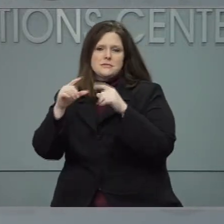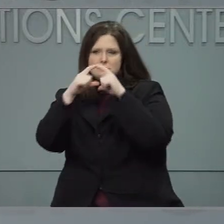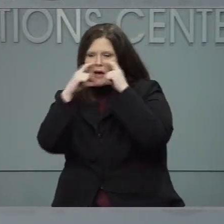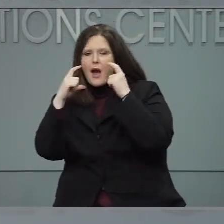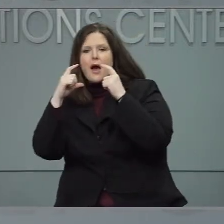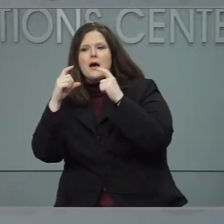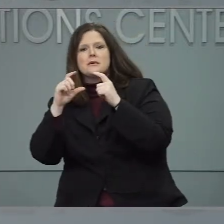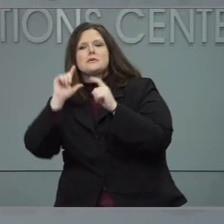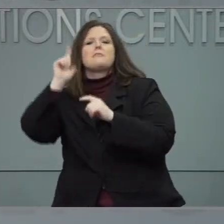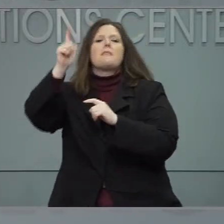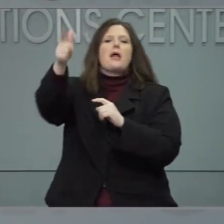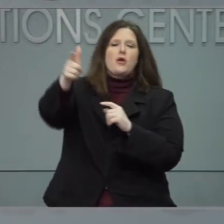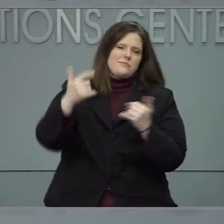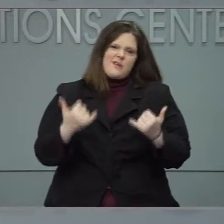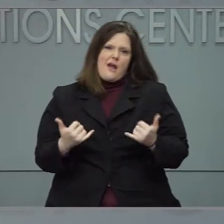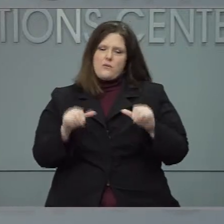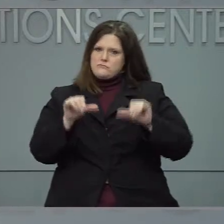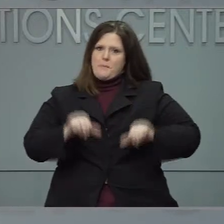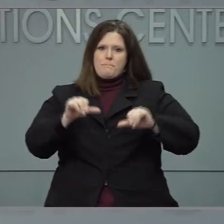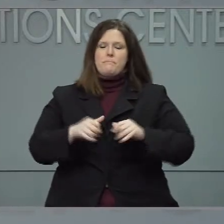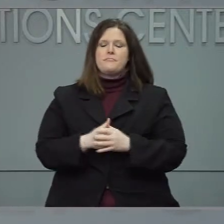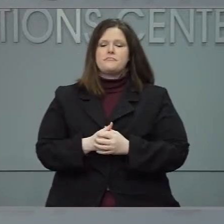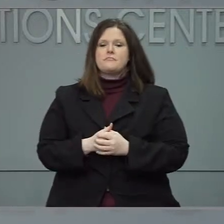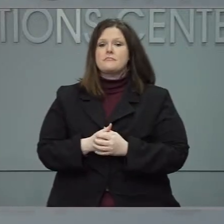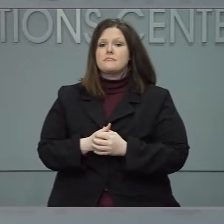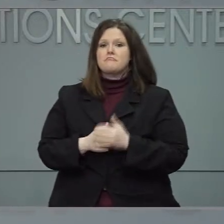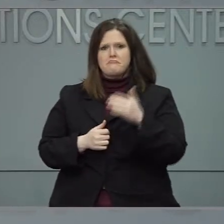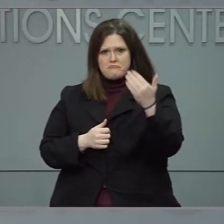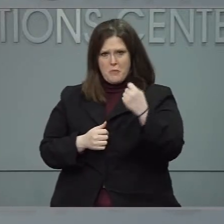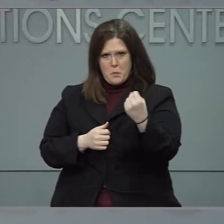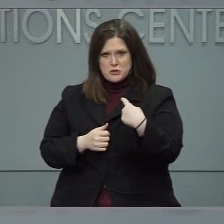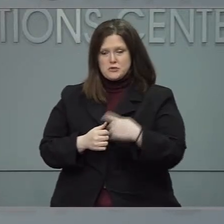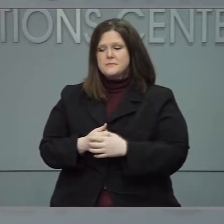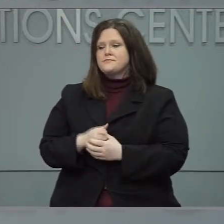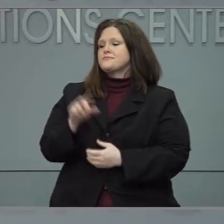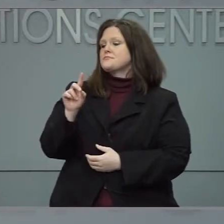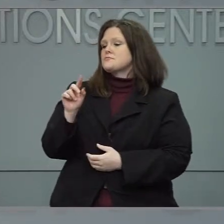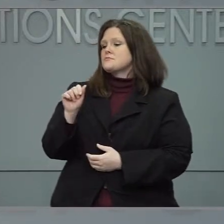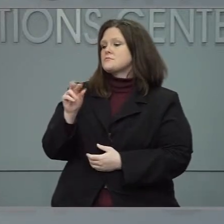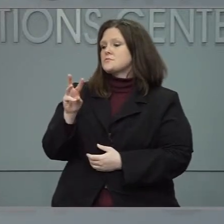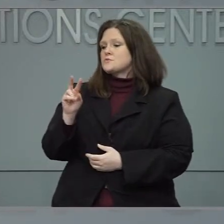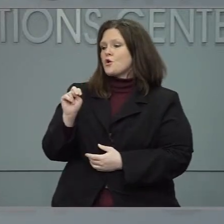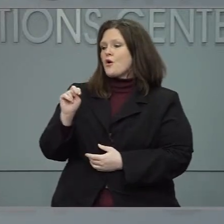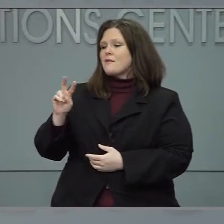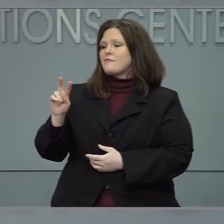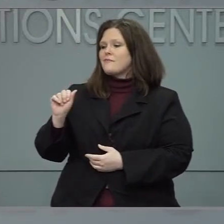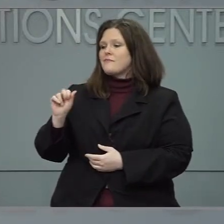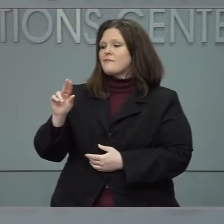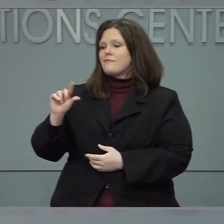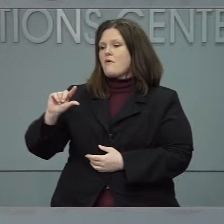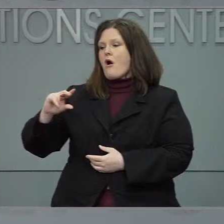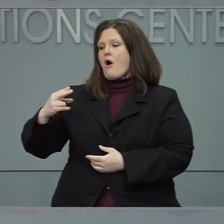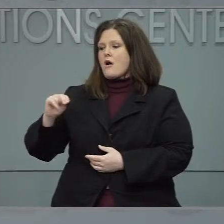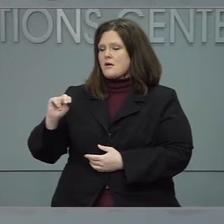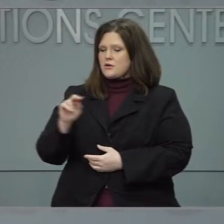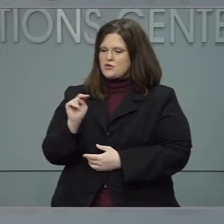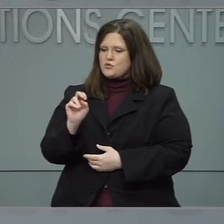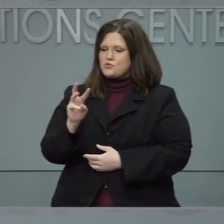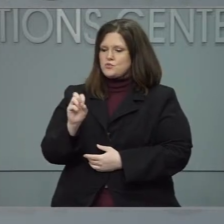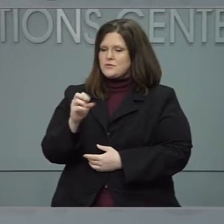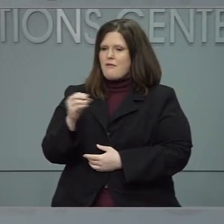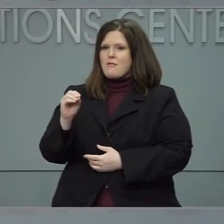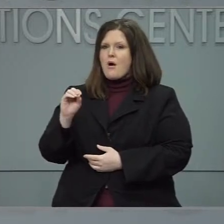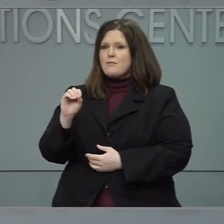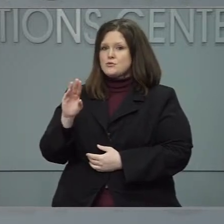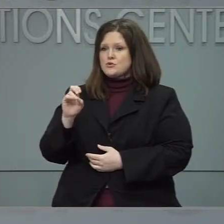Our next question is from Dawn Vaughn with the News and Observer. Hi, Dawn Vaughn with the News and Observer. Wanted to ask also